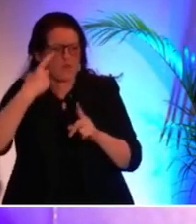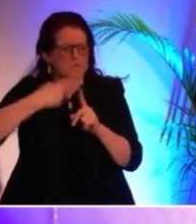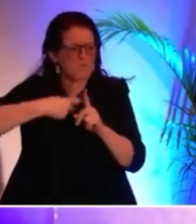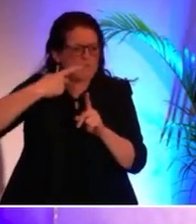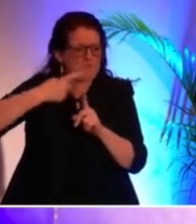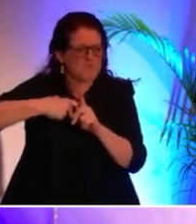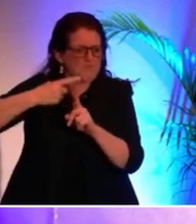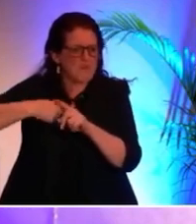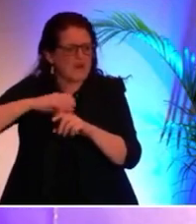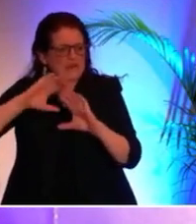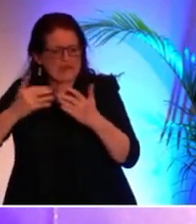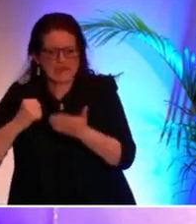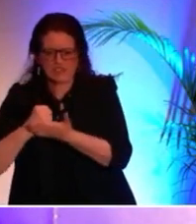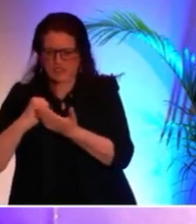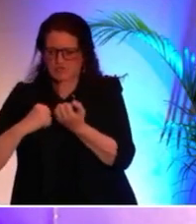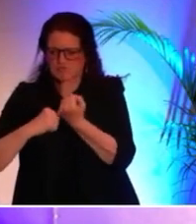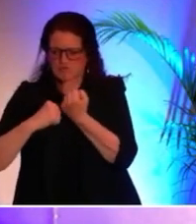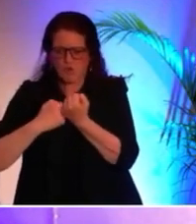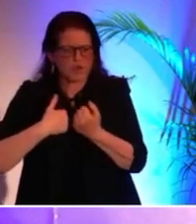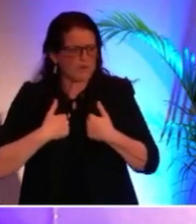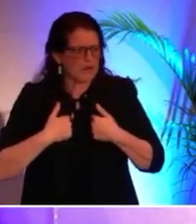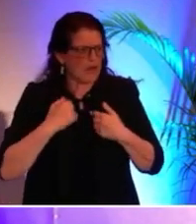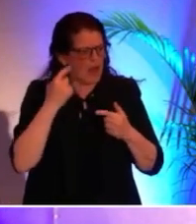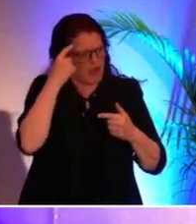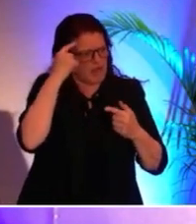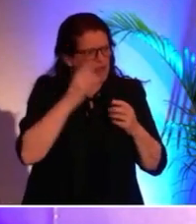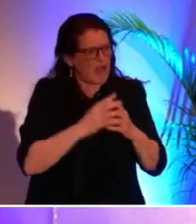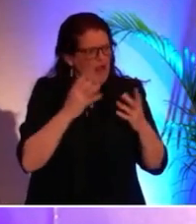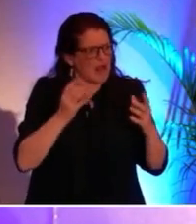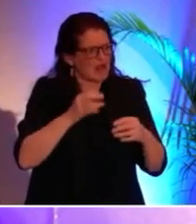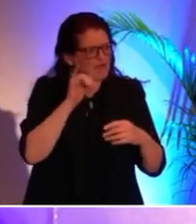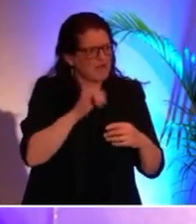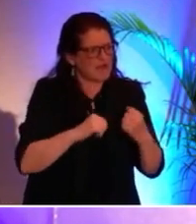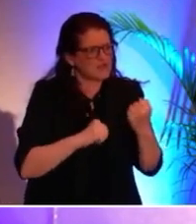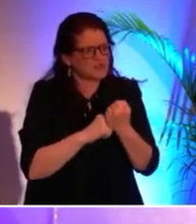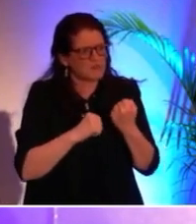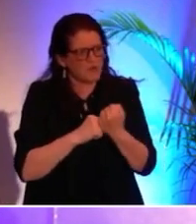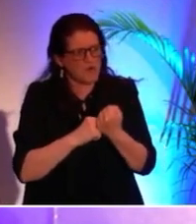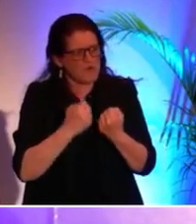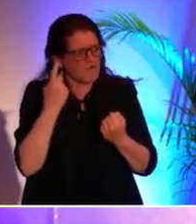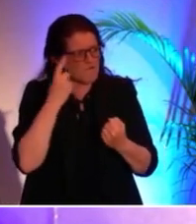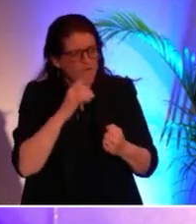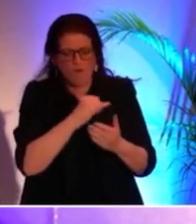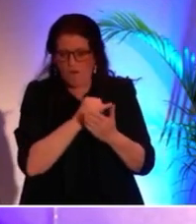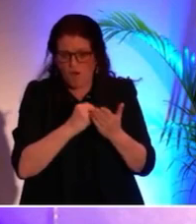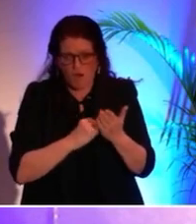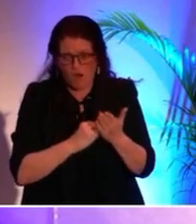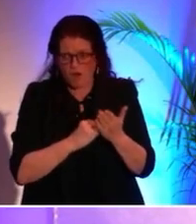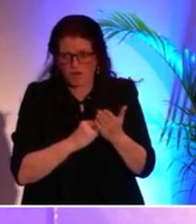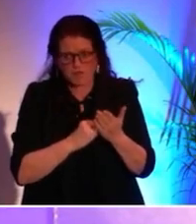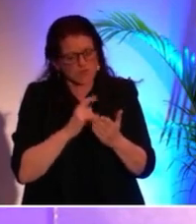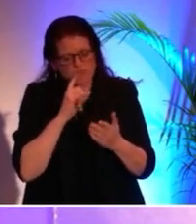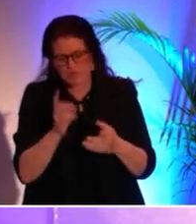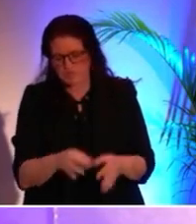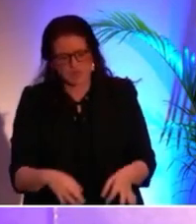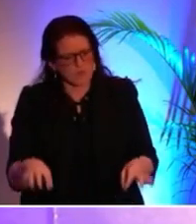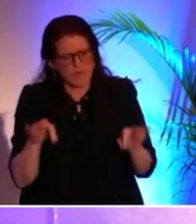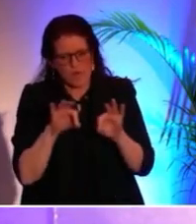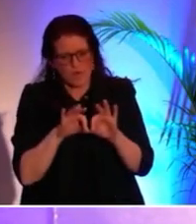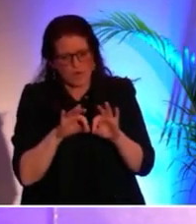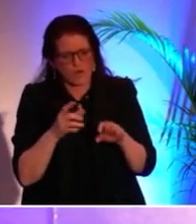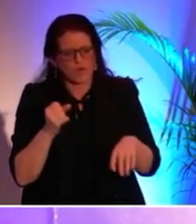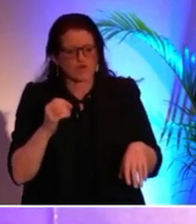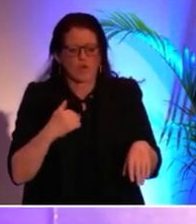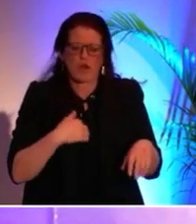in supporting me. So I think a lot of that, you know, that support for artists is just imperative. And so I would